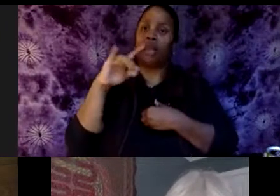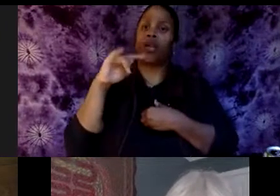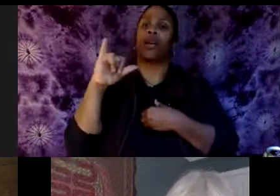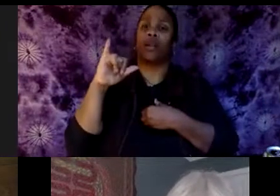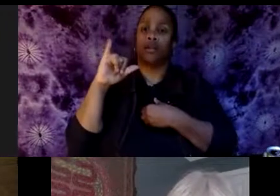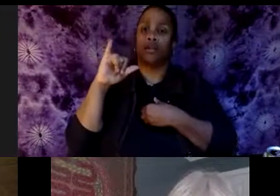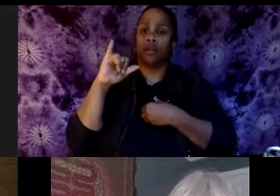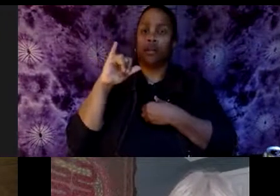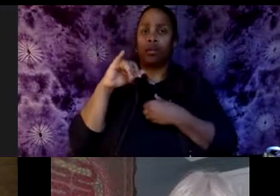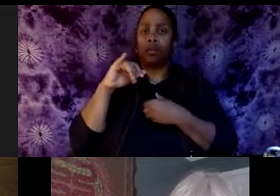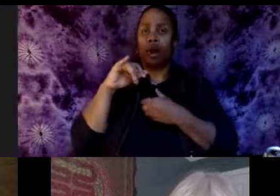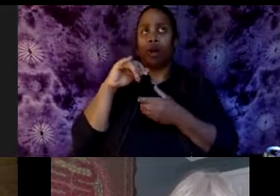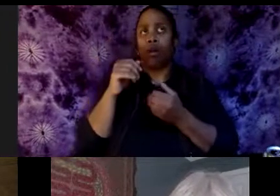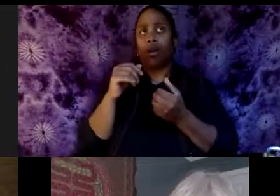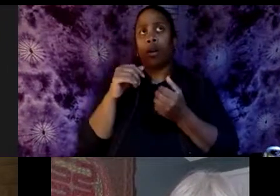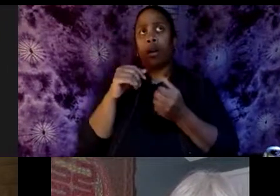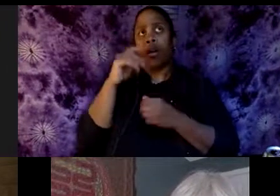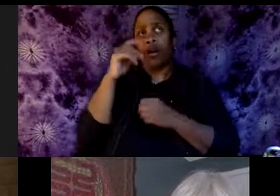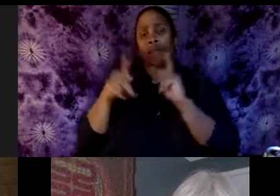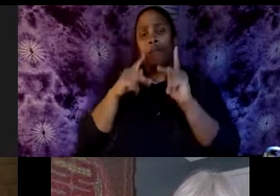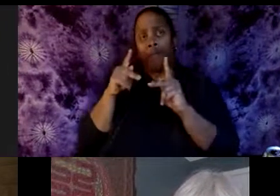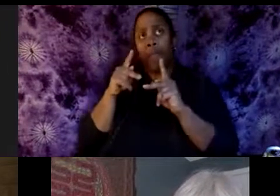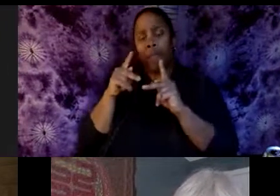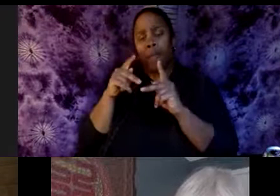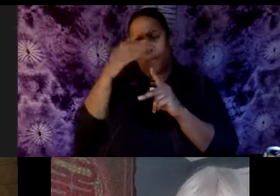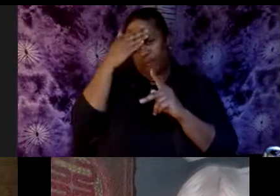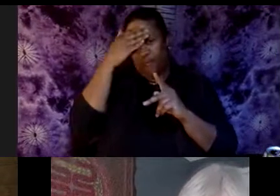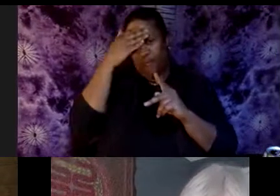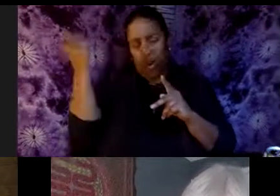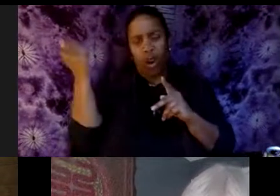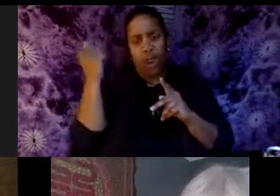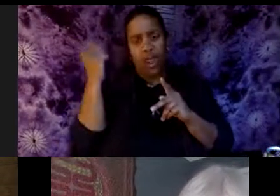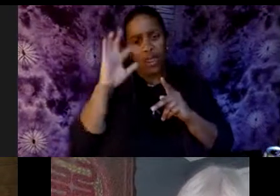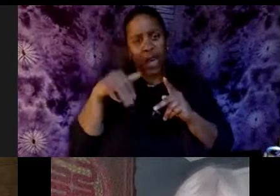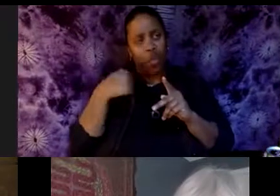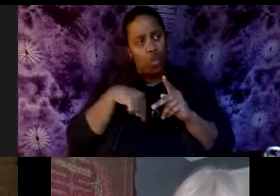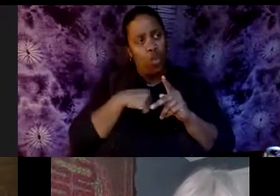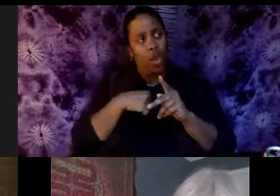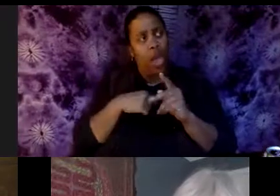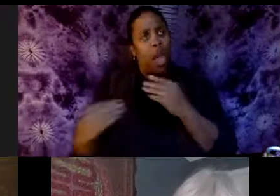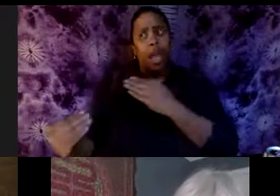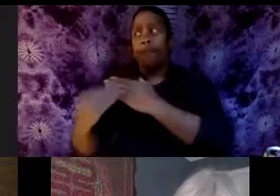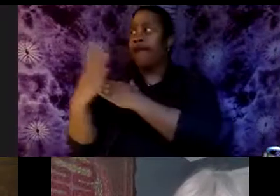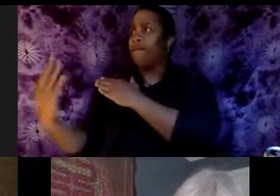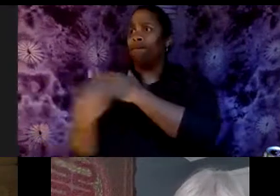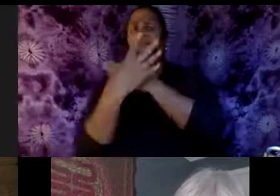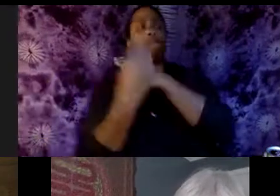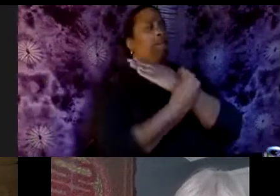within us, but people forget, like, we are so influenced by our